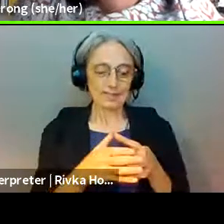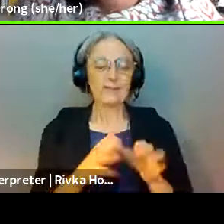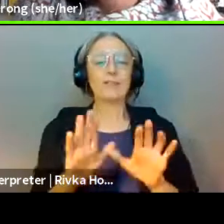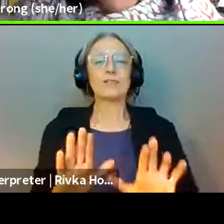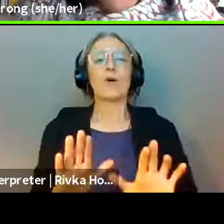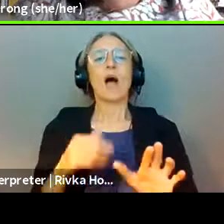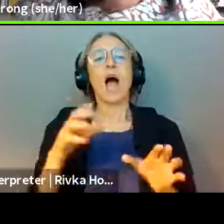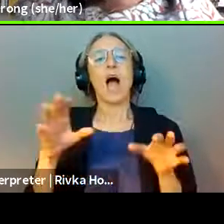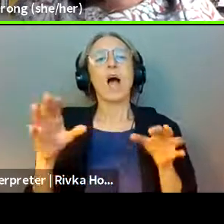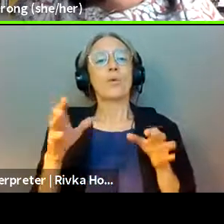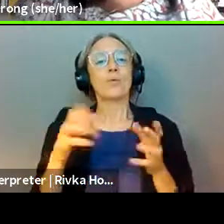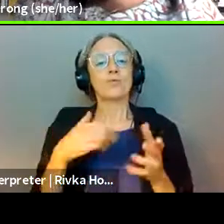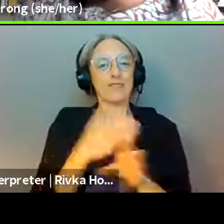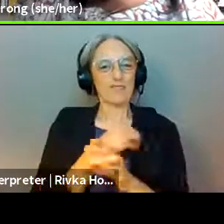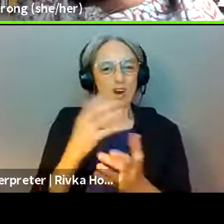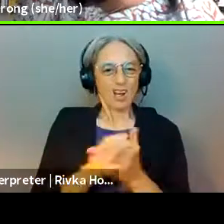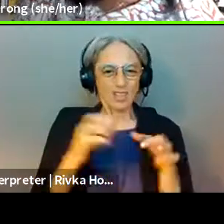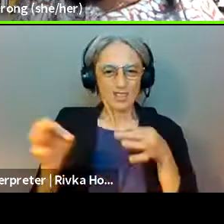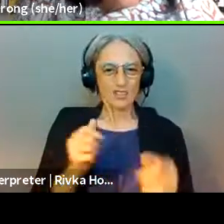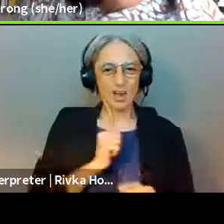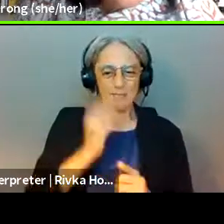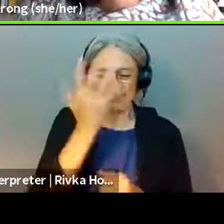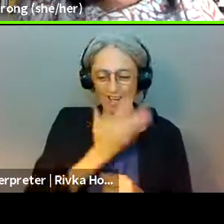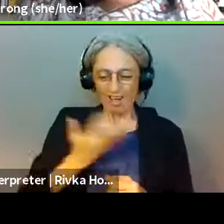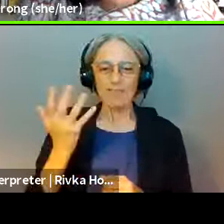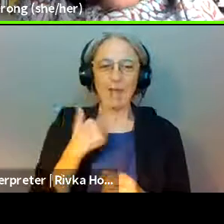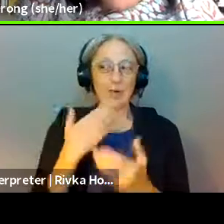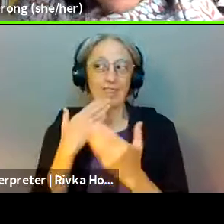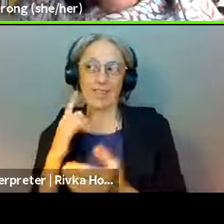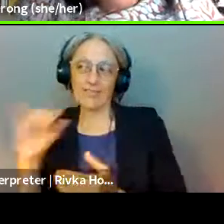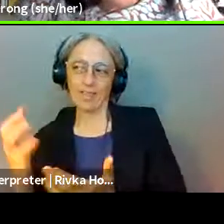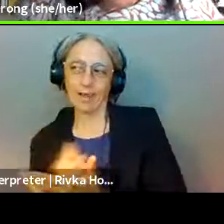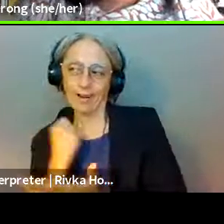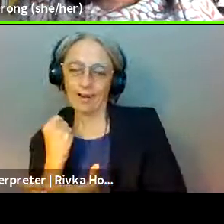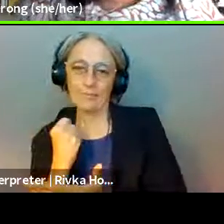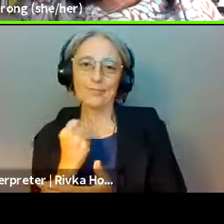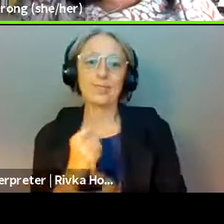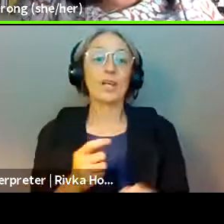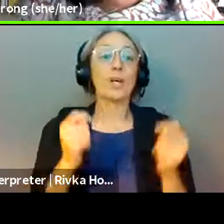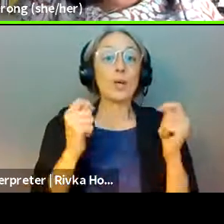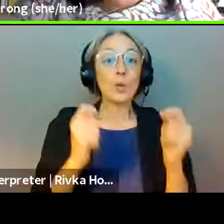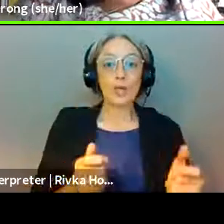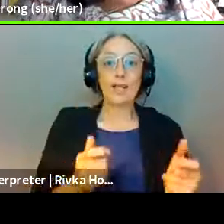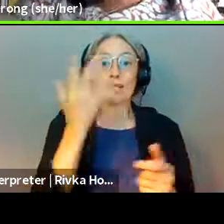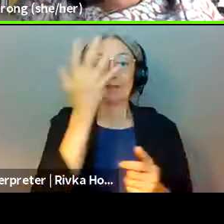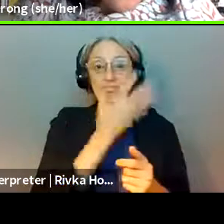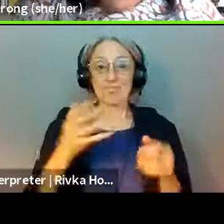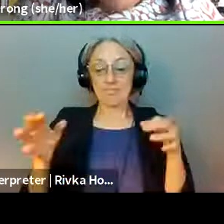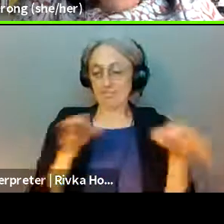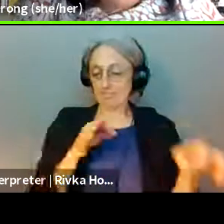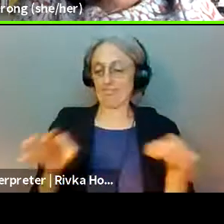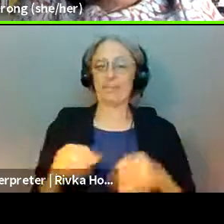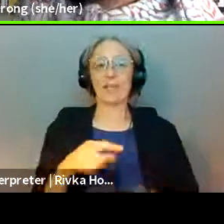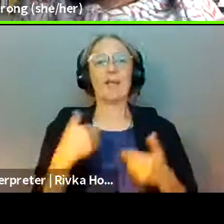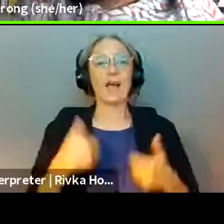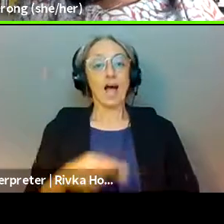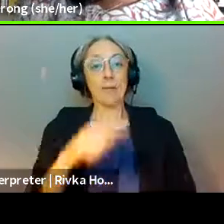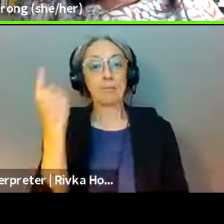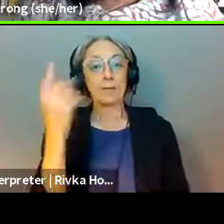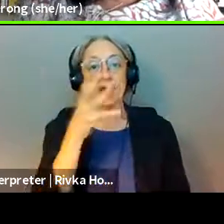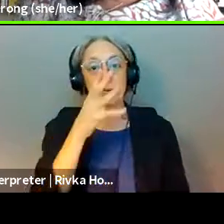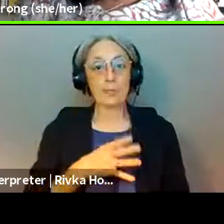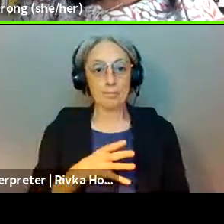wanted to thank you for that, Anna. I am, just quickly to give an image description, I am a Black woman